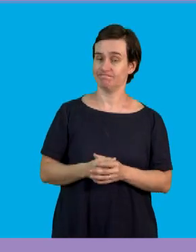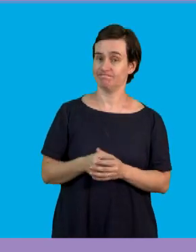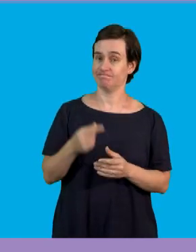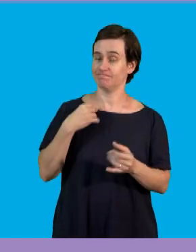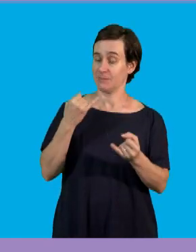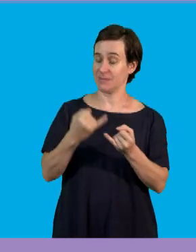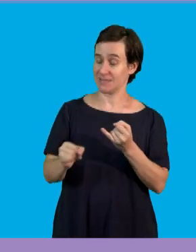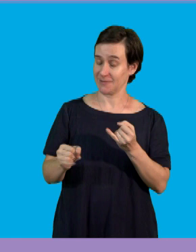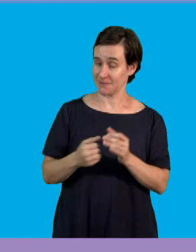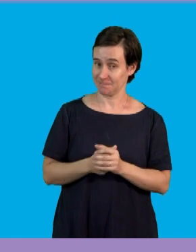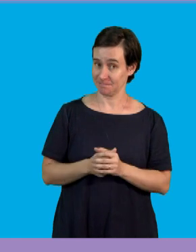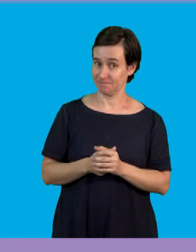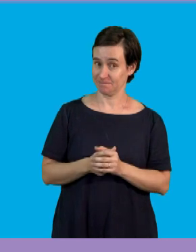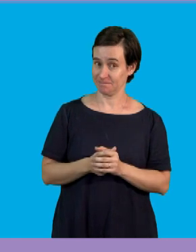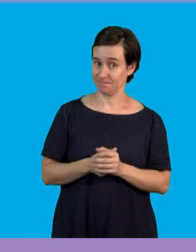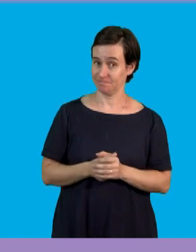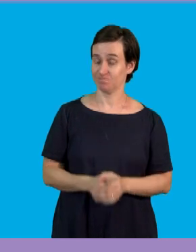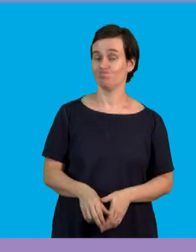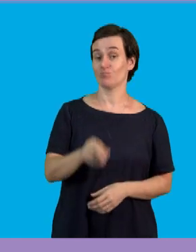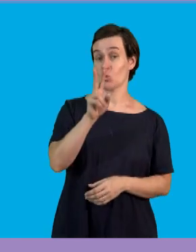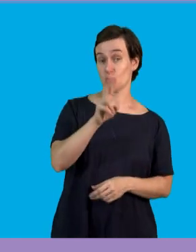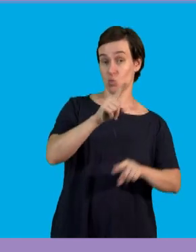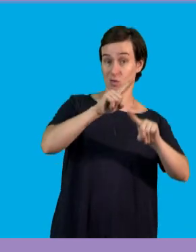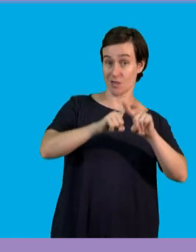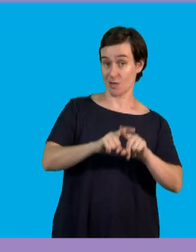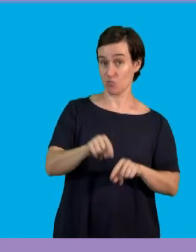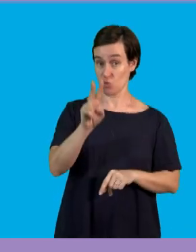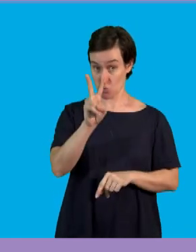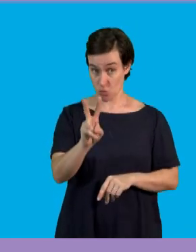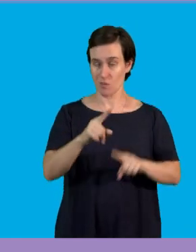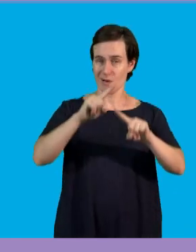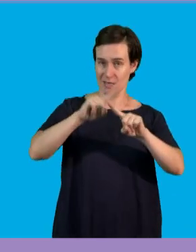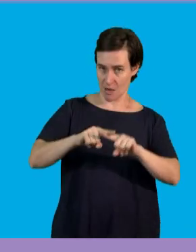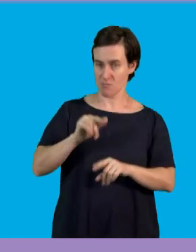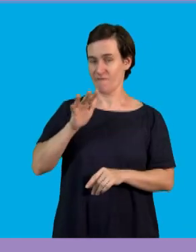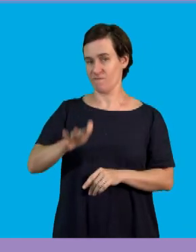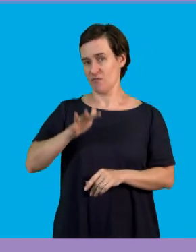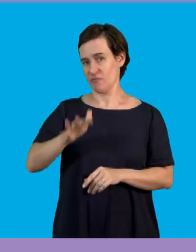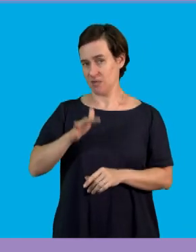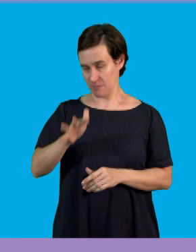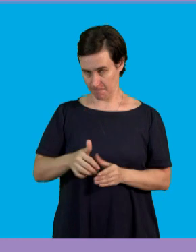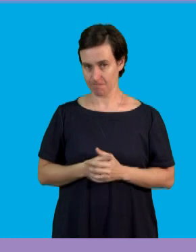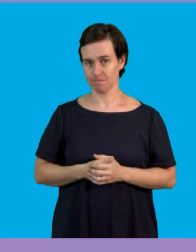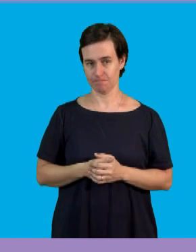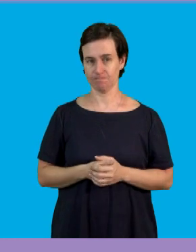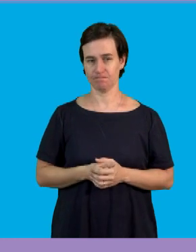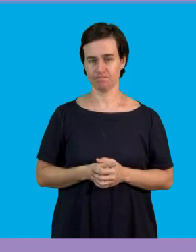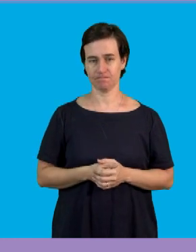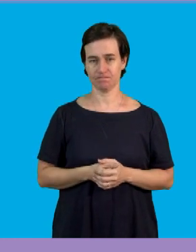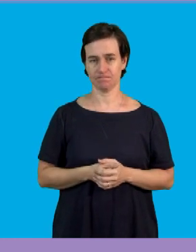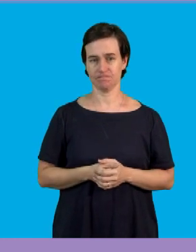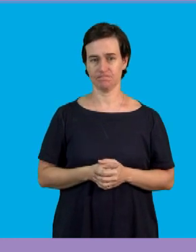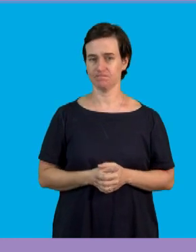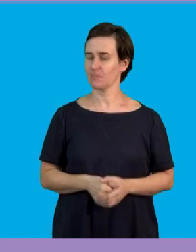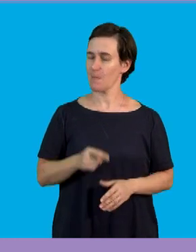I forgot 1, 2 there. So that is 2 multiplied by 2 multiplied by 15 actually. Then we can